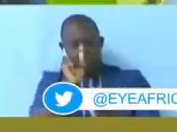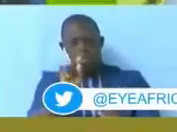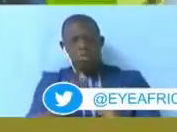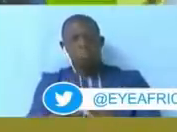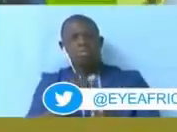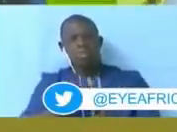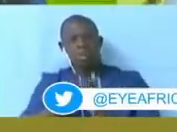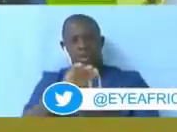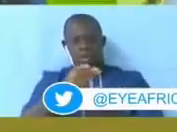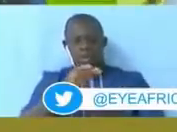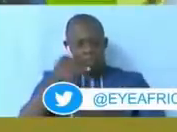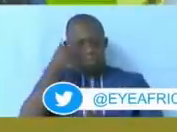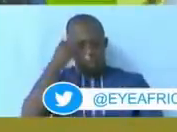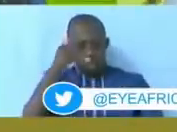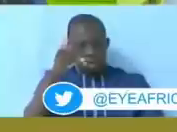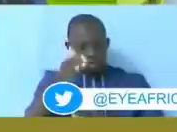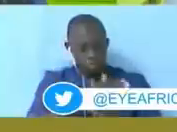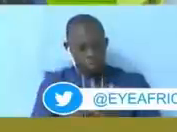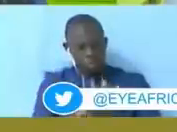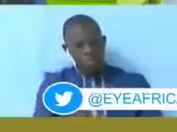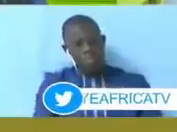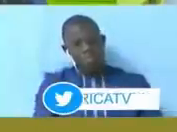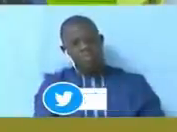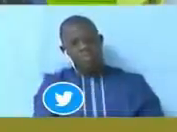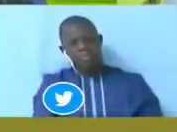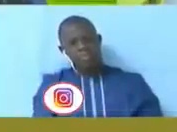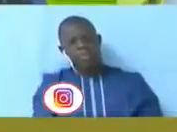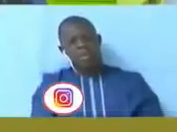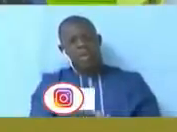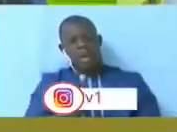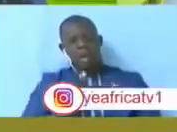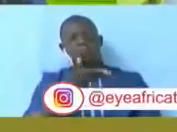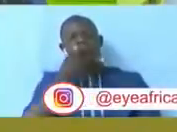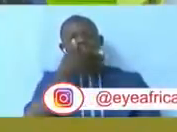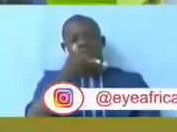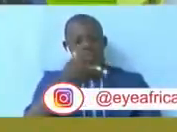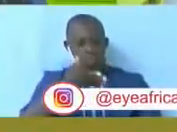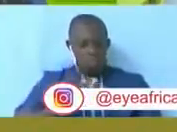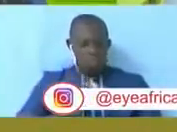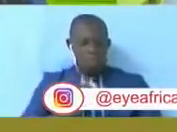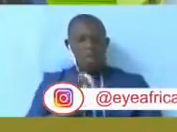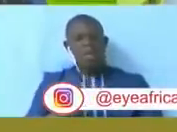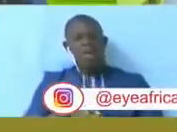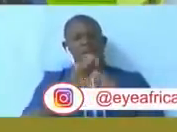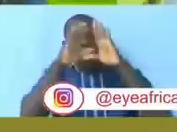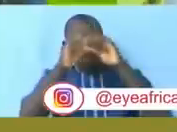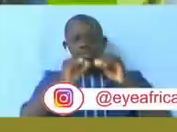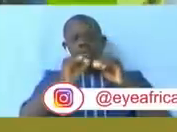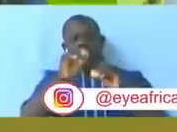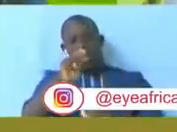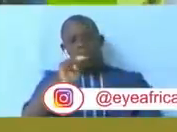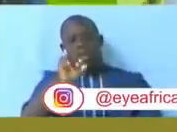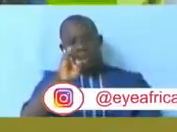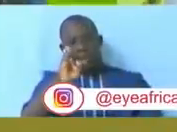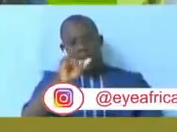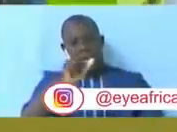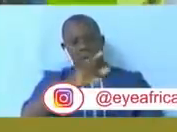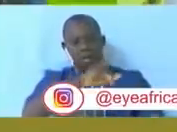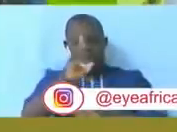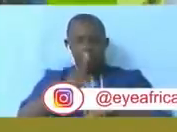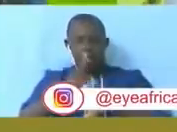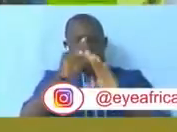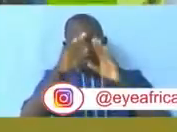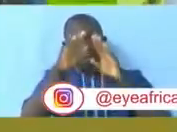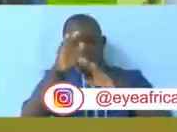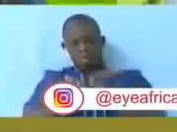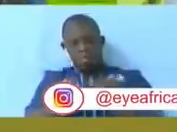Then I receive a call. Mora na tanan telephone na mobile or. A young lady in the office of the in the NIA called me. The musunguru